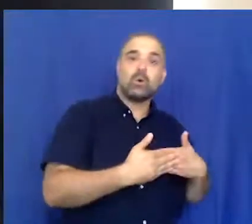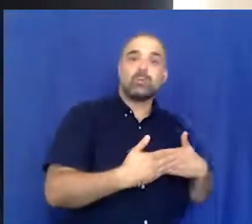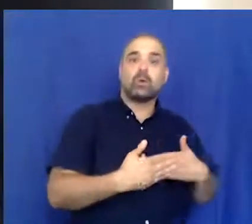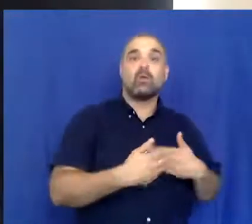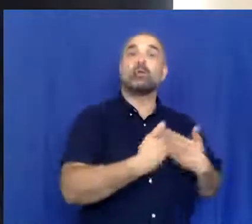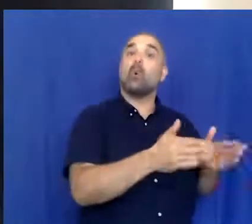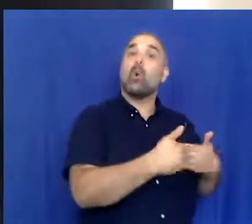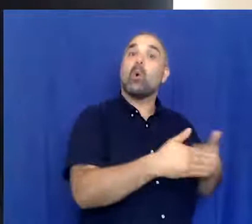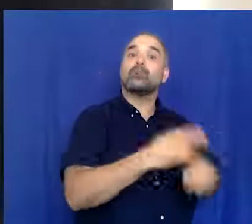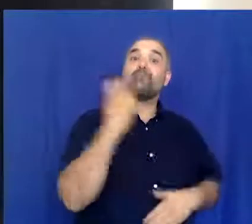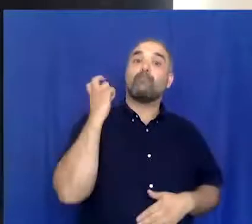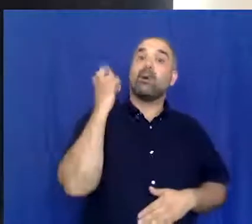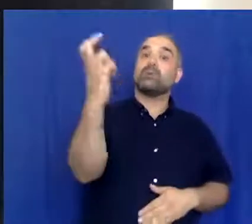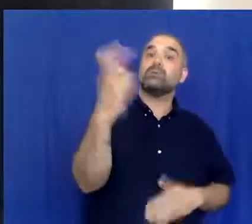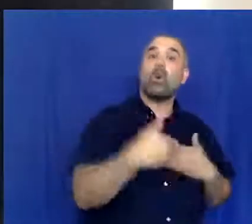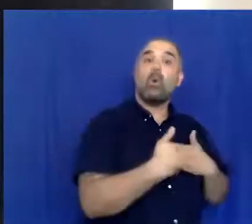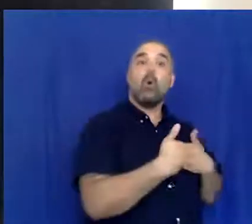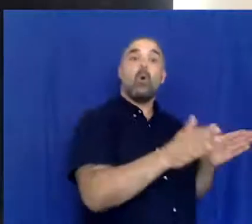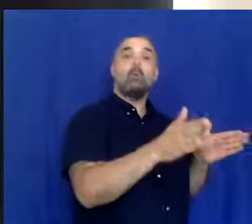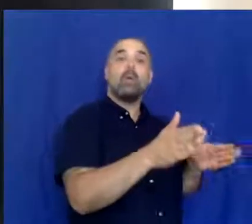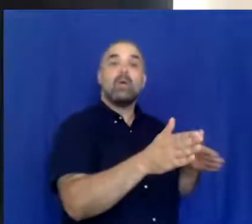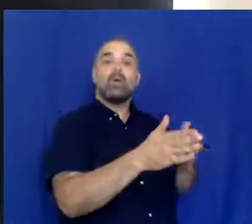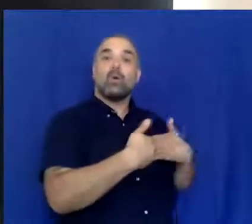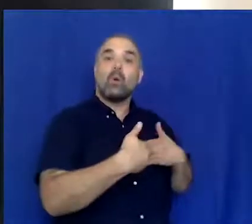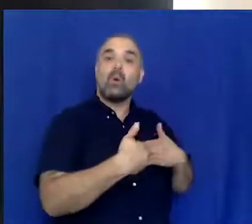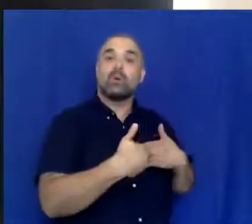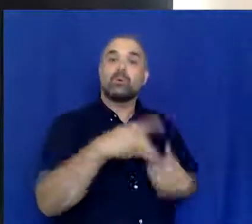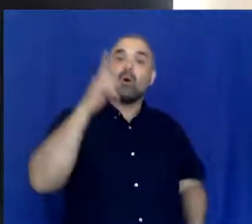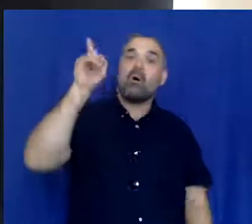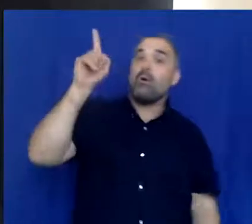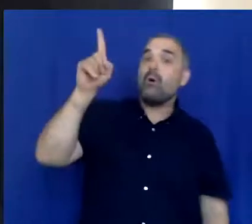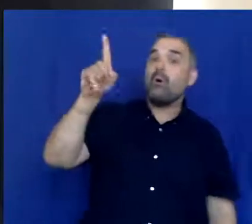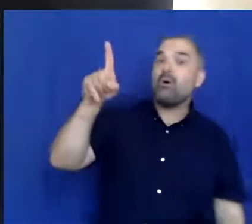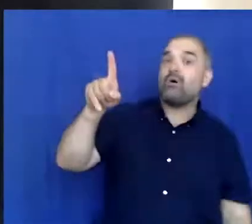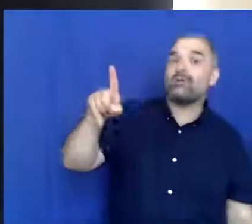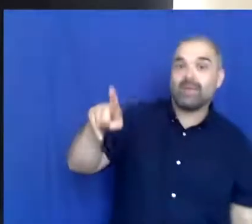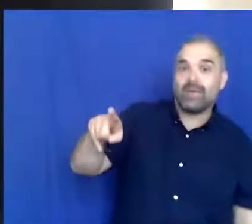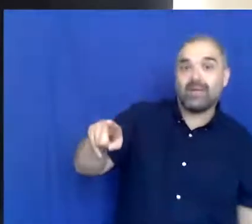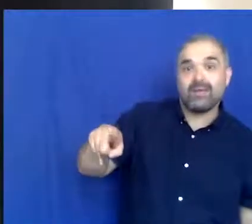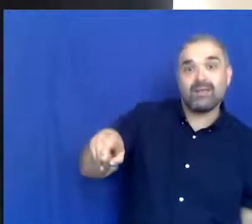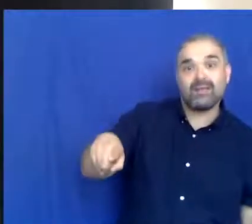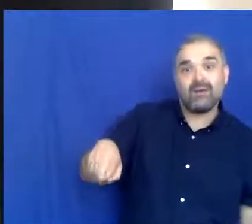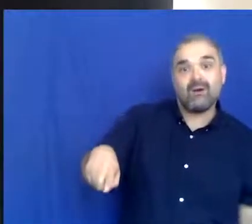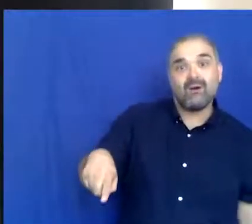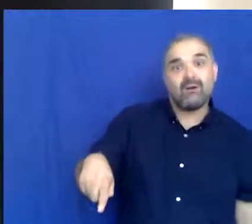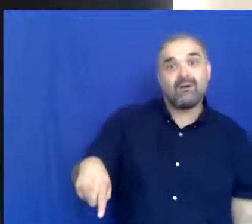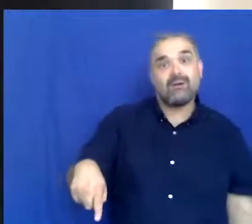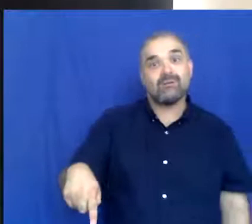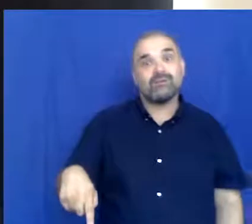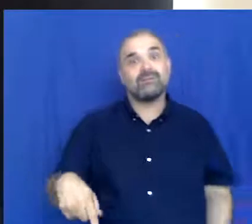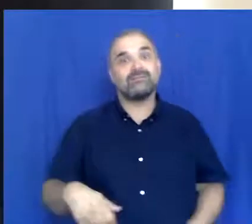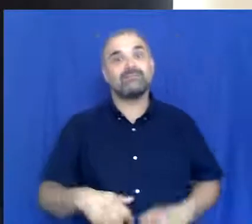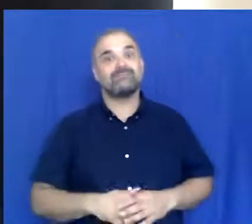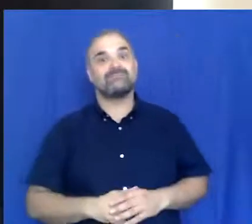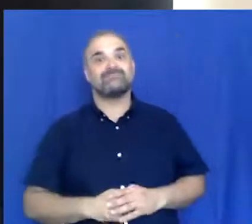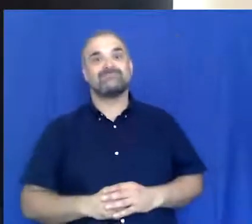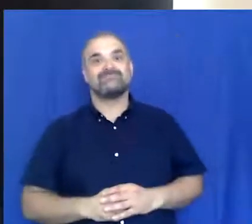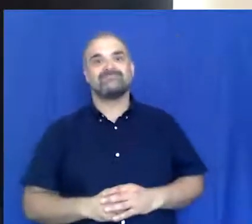close, open and close. The doors on the bus go open and close all